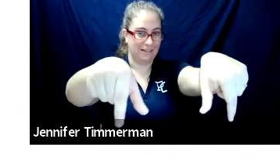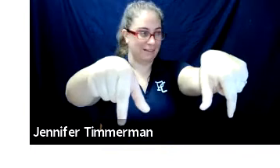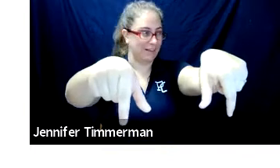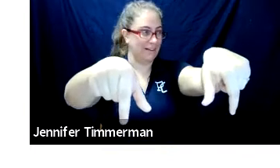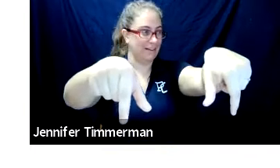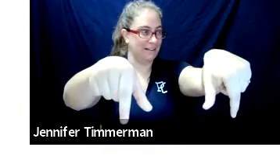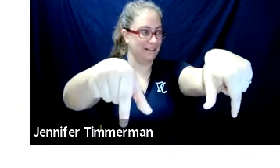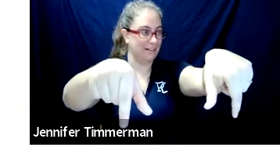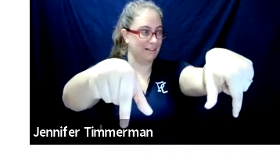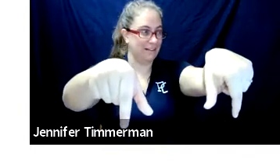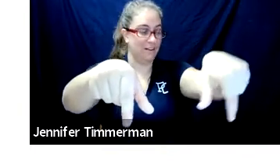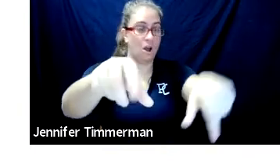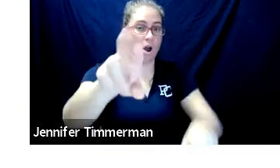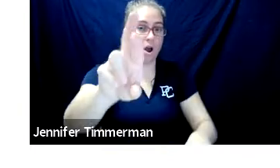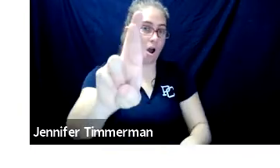Good.